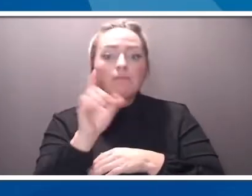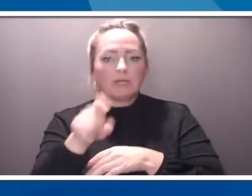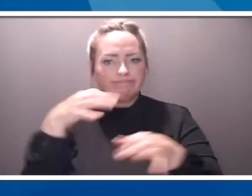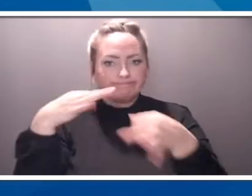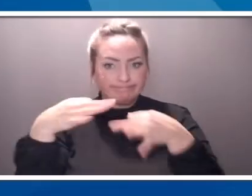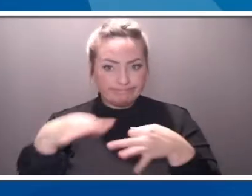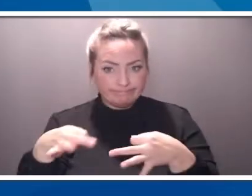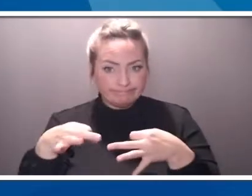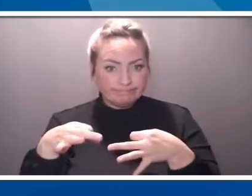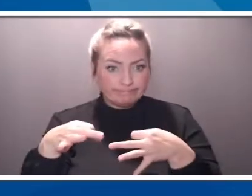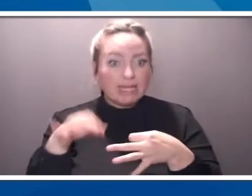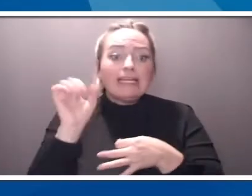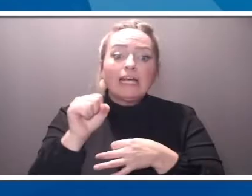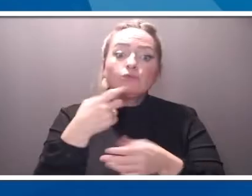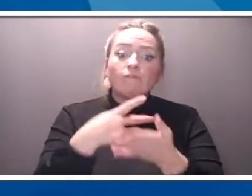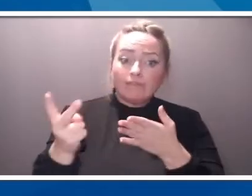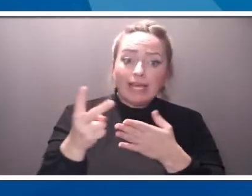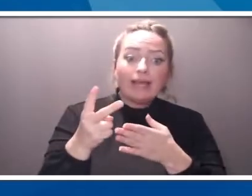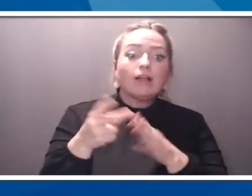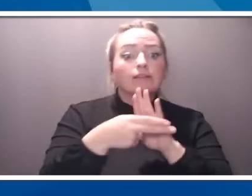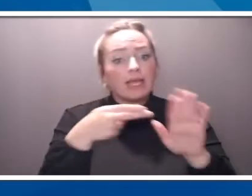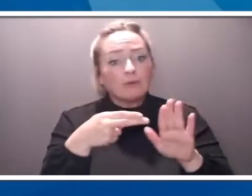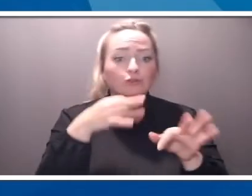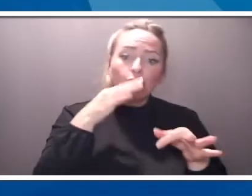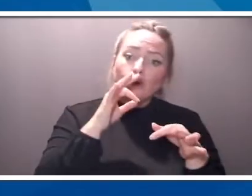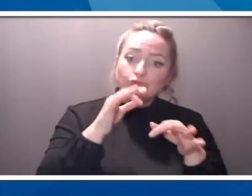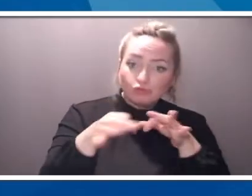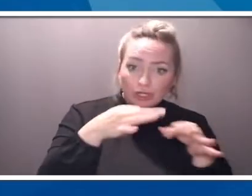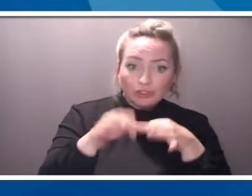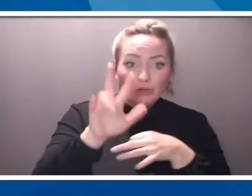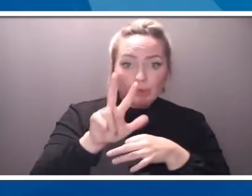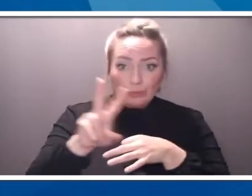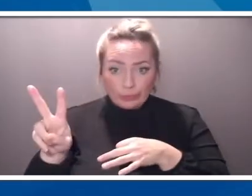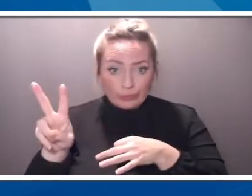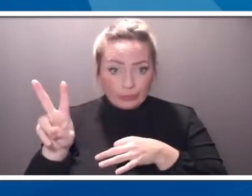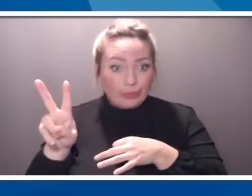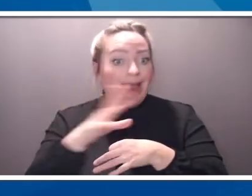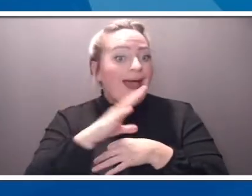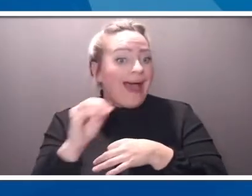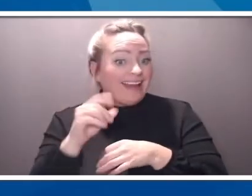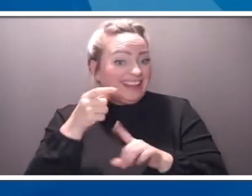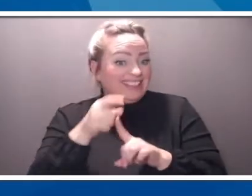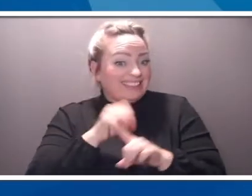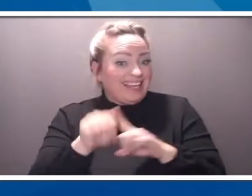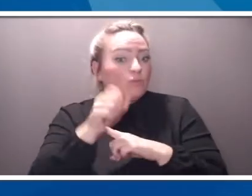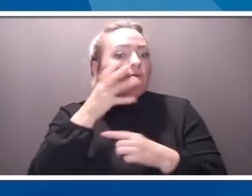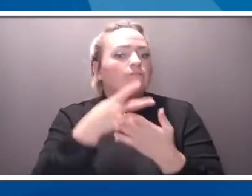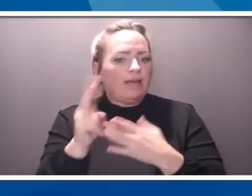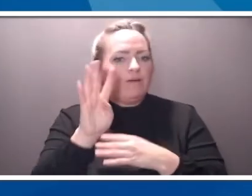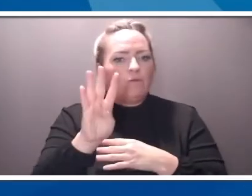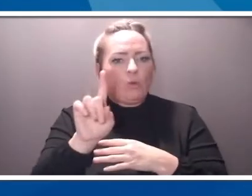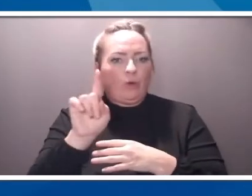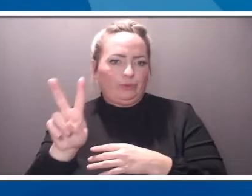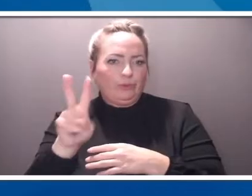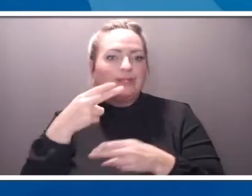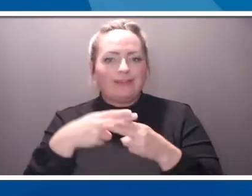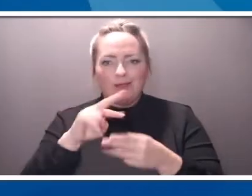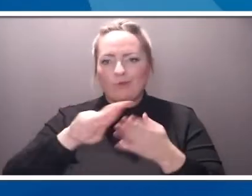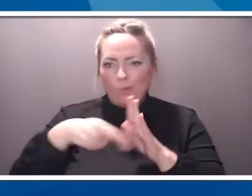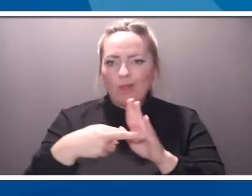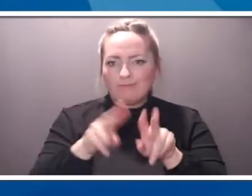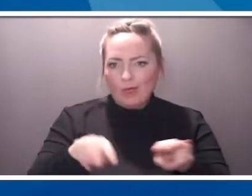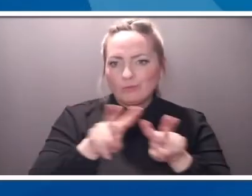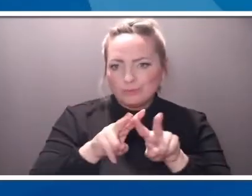just that if they are there, they need to be descriptive. Yes, it will fail labels or instructions, 332, and in this case, it will